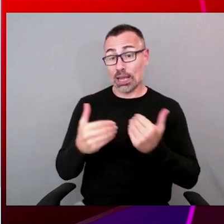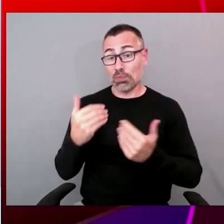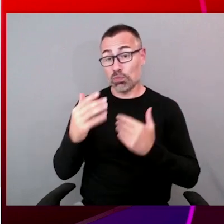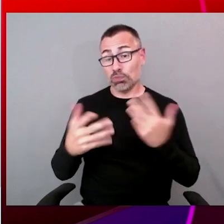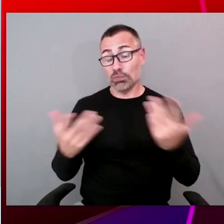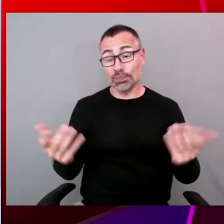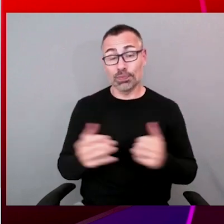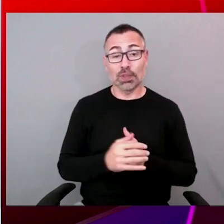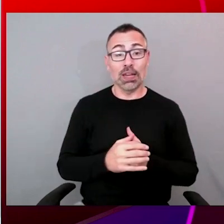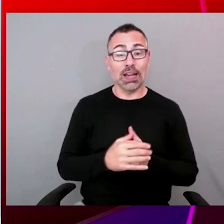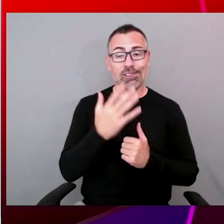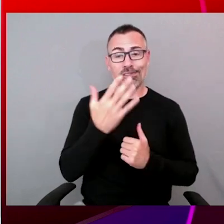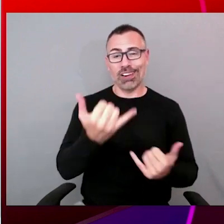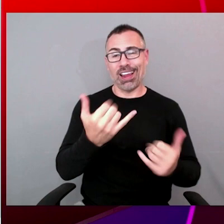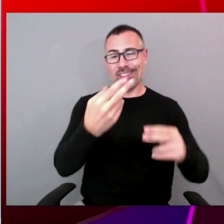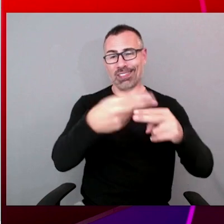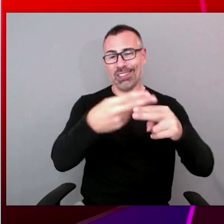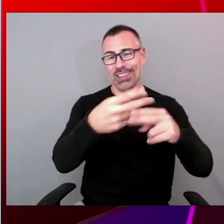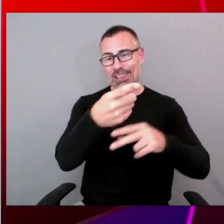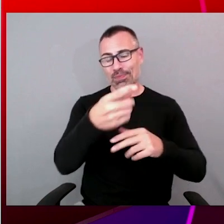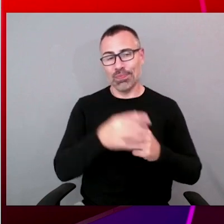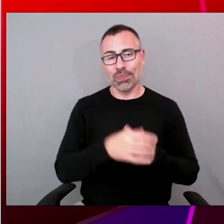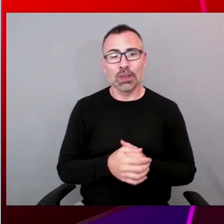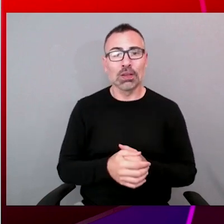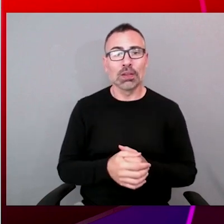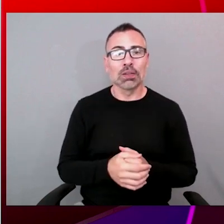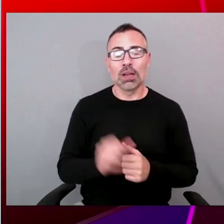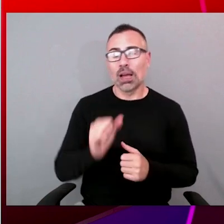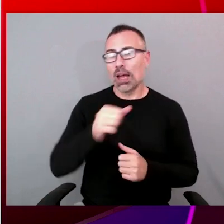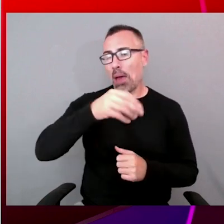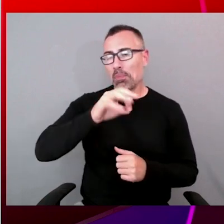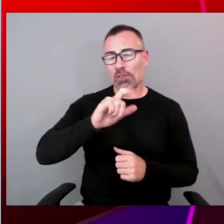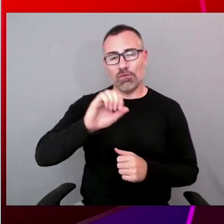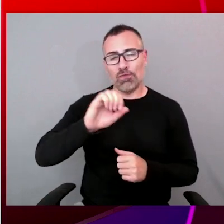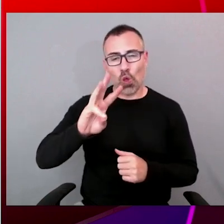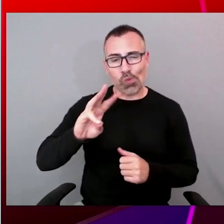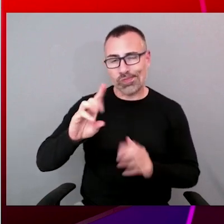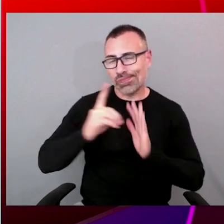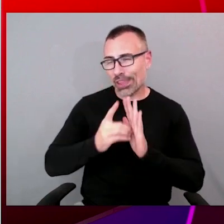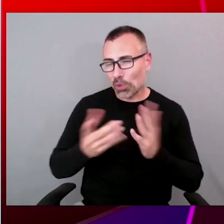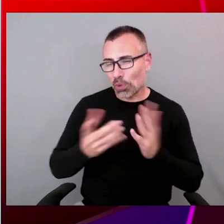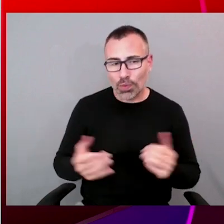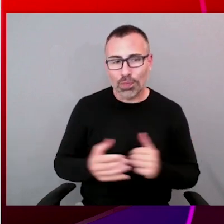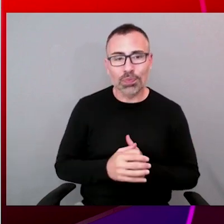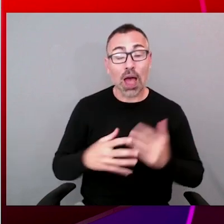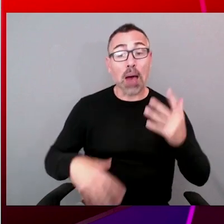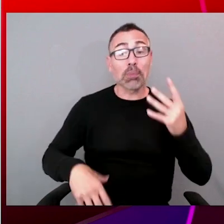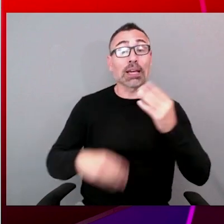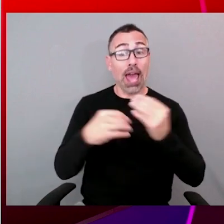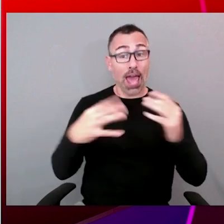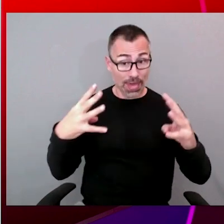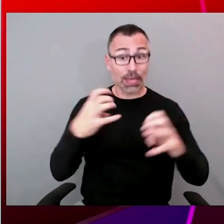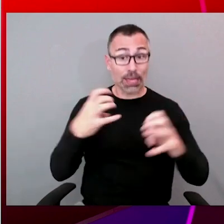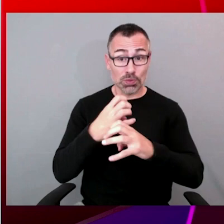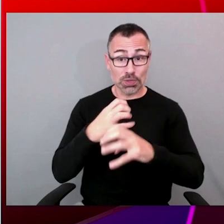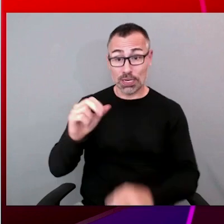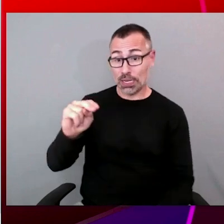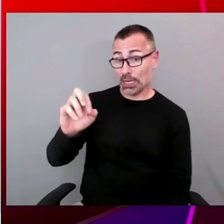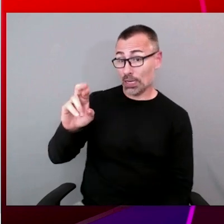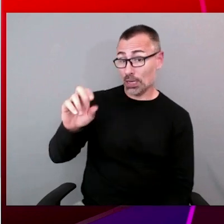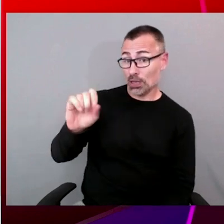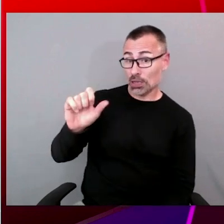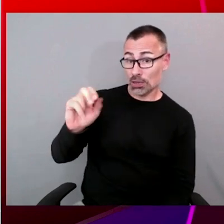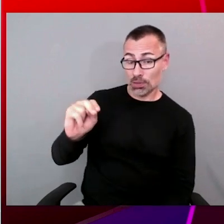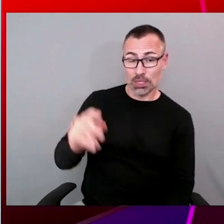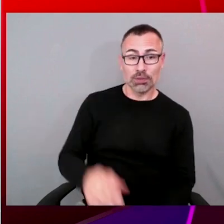name as AppFlow demo. Yeah. I'm going to add encryption. So I have an encryption key set up.